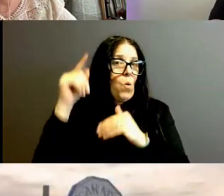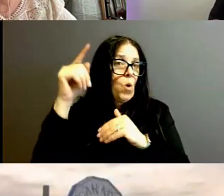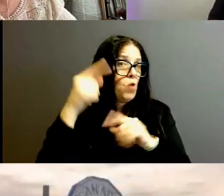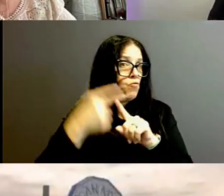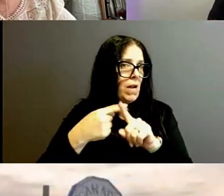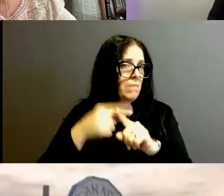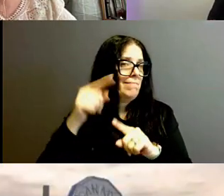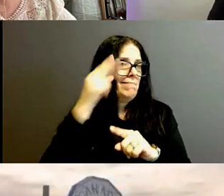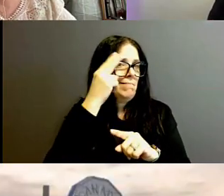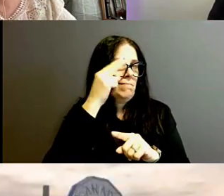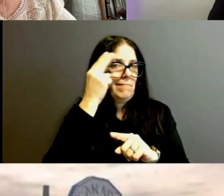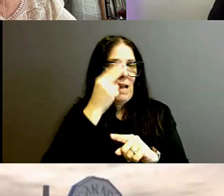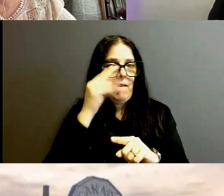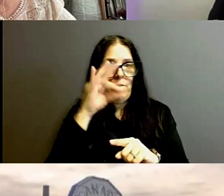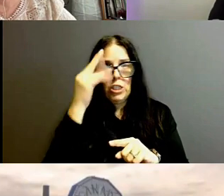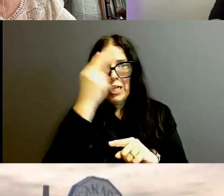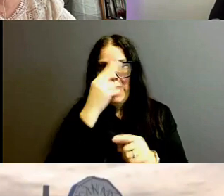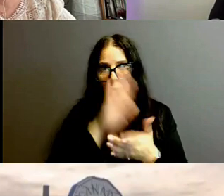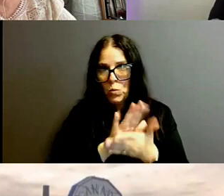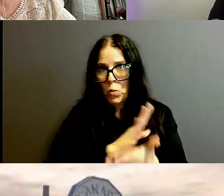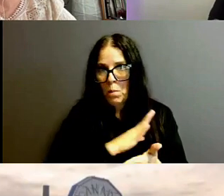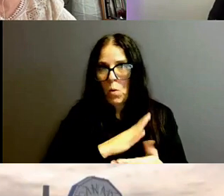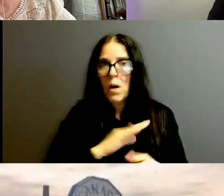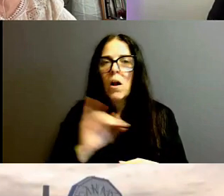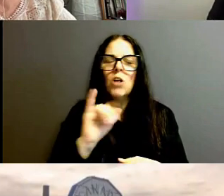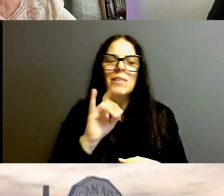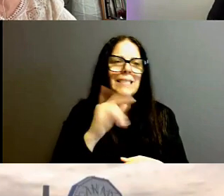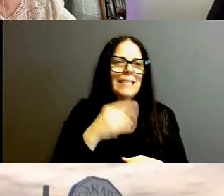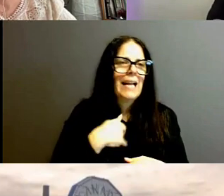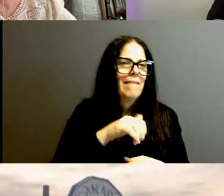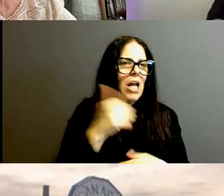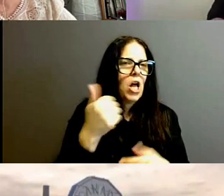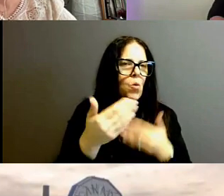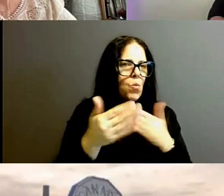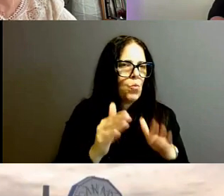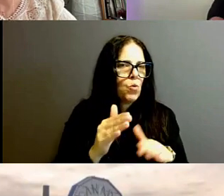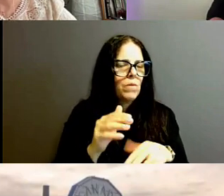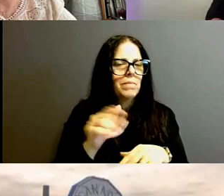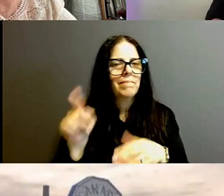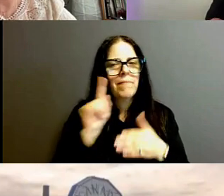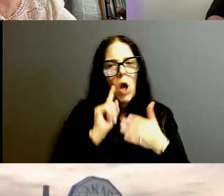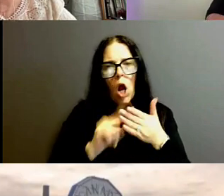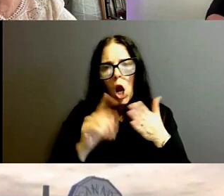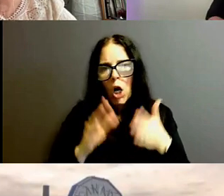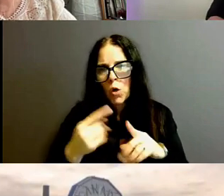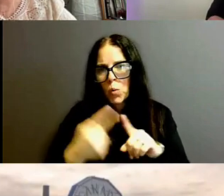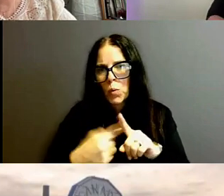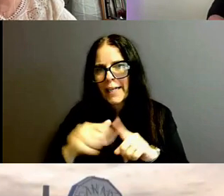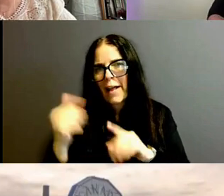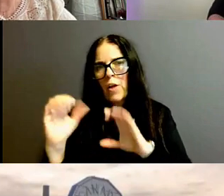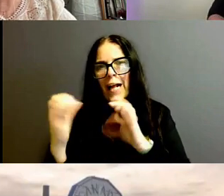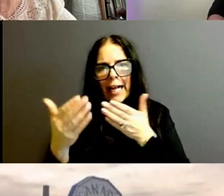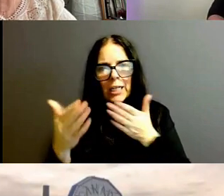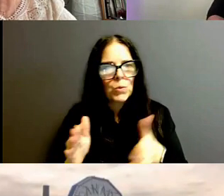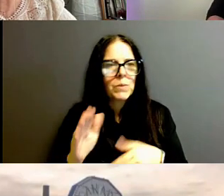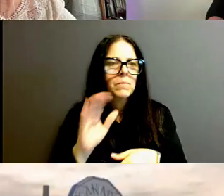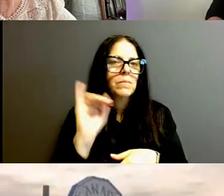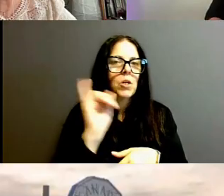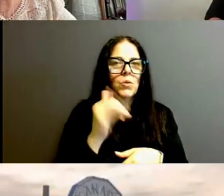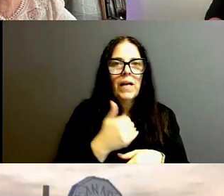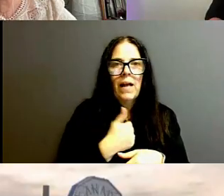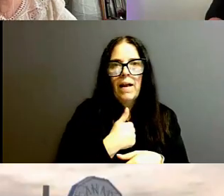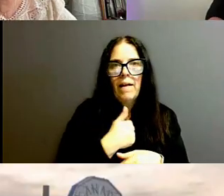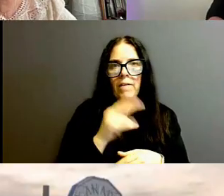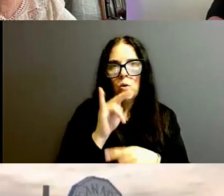Catholic School Board. And then we had a couple of other rooms. An auditor rents another classroom. And then we also had